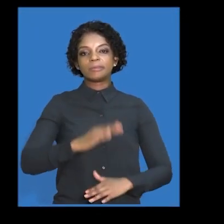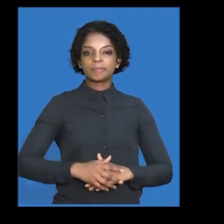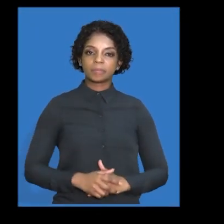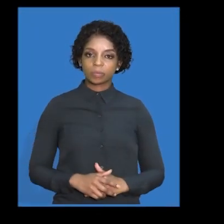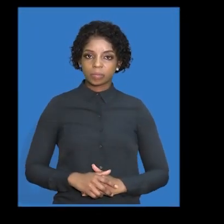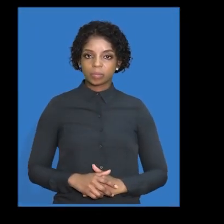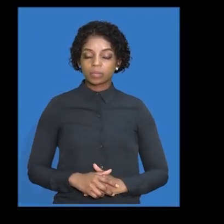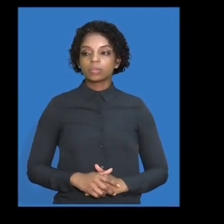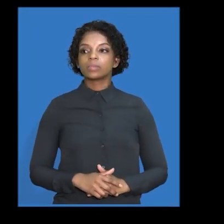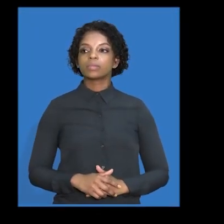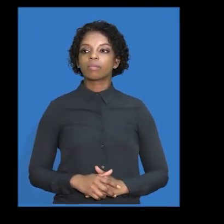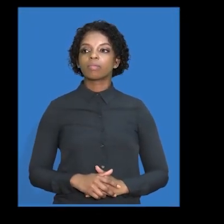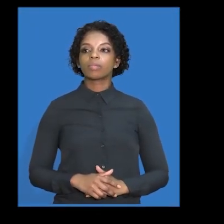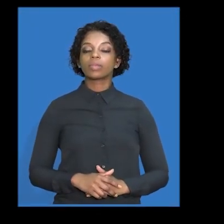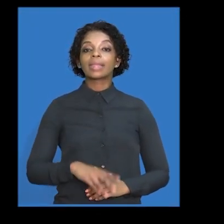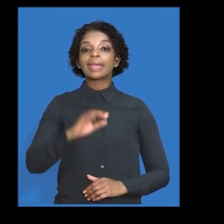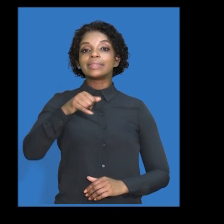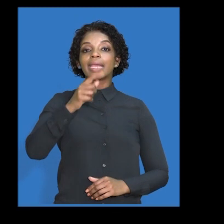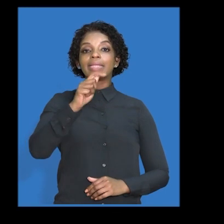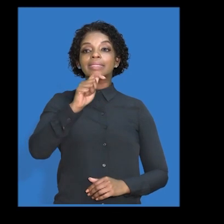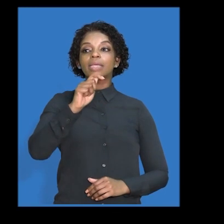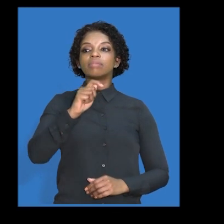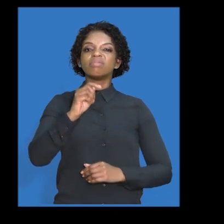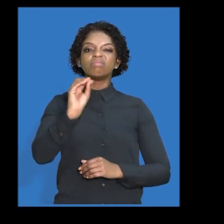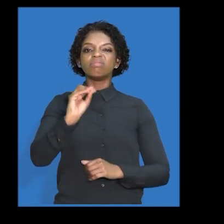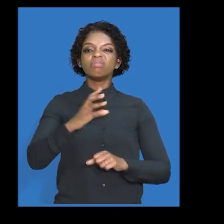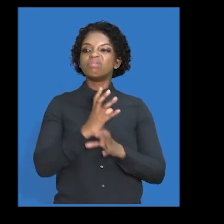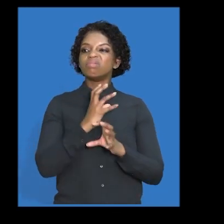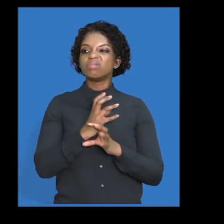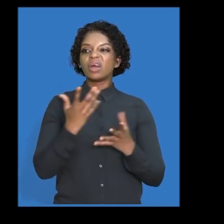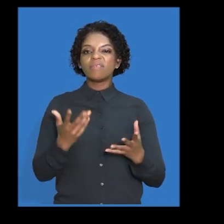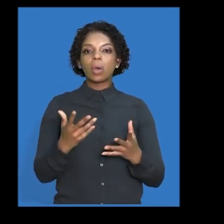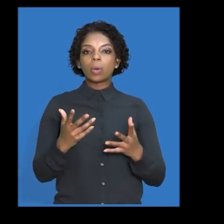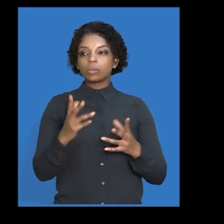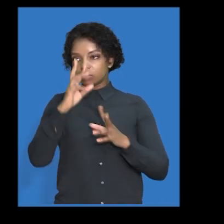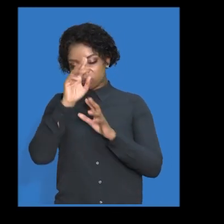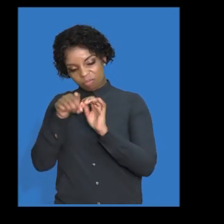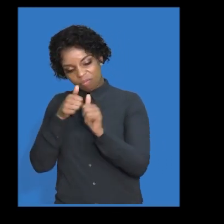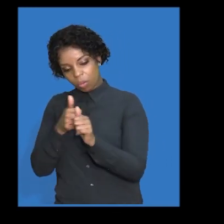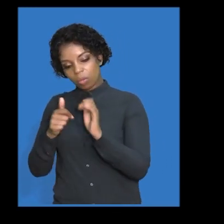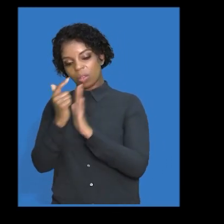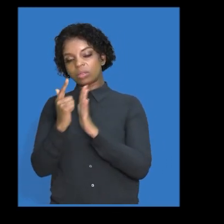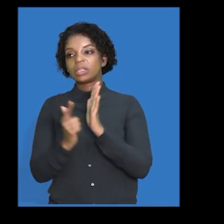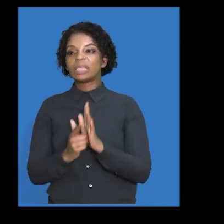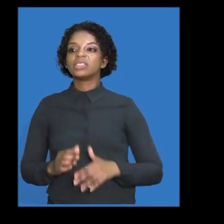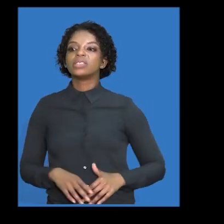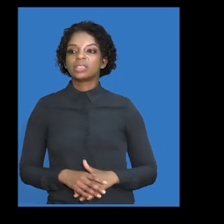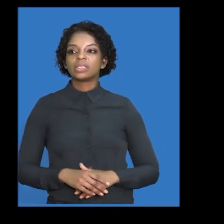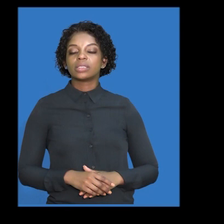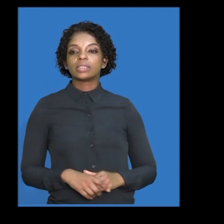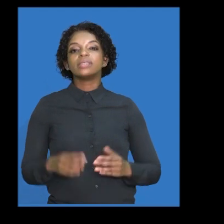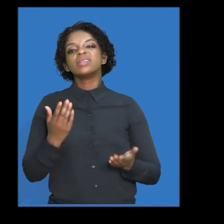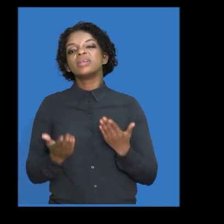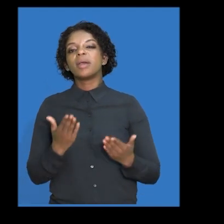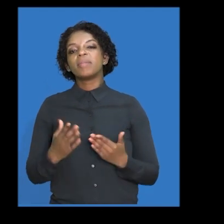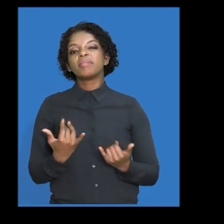It finds it difficult to adhere to legislation governing CSR. So that's, you're going to have to perhaps even pull